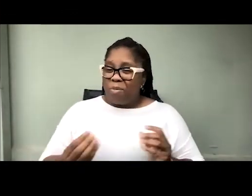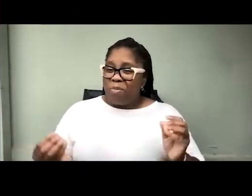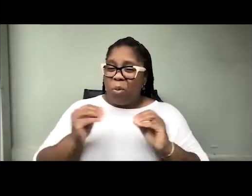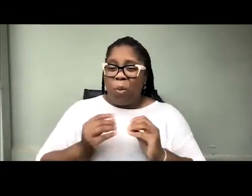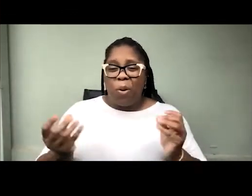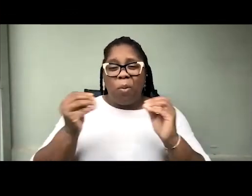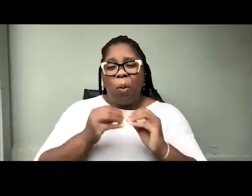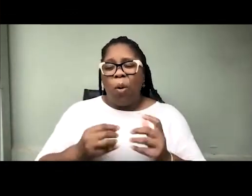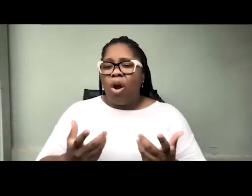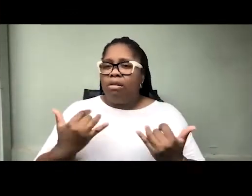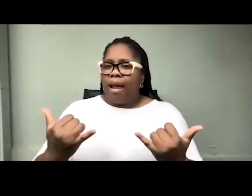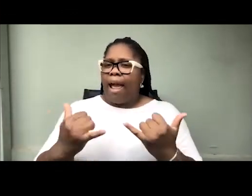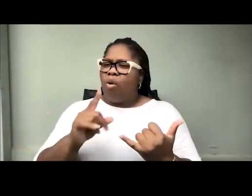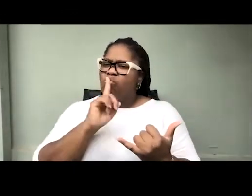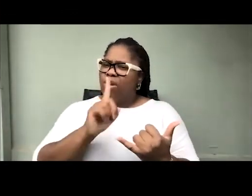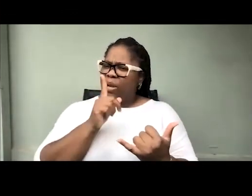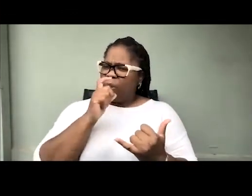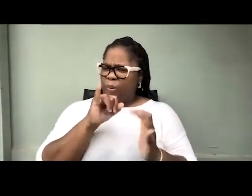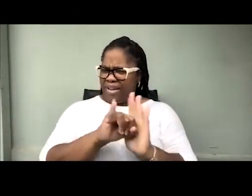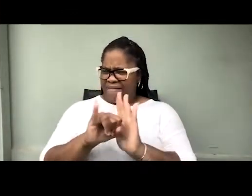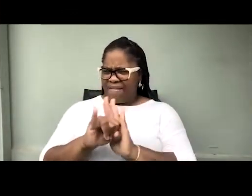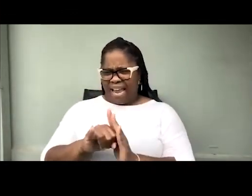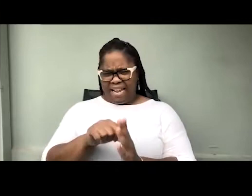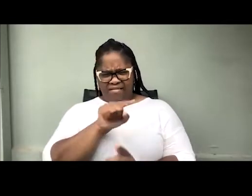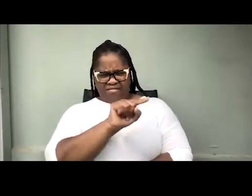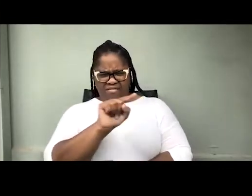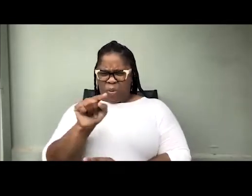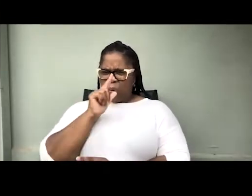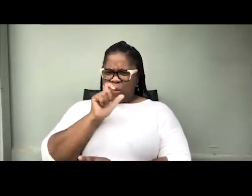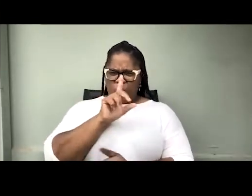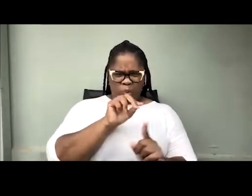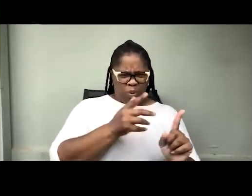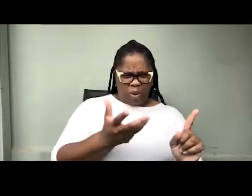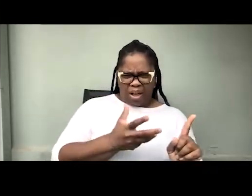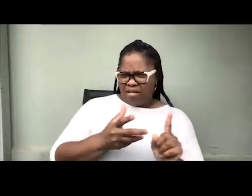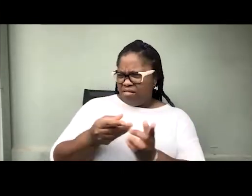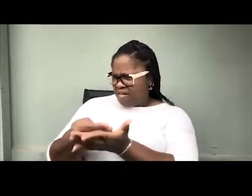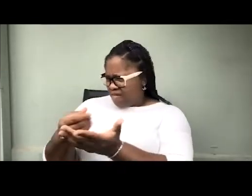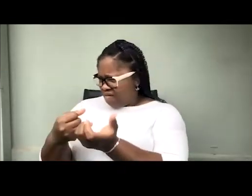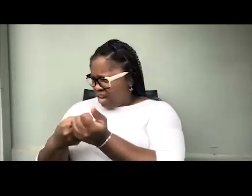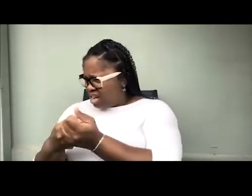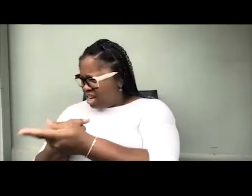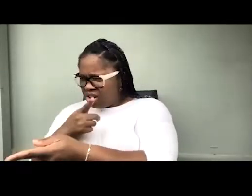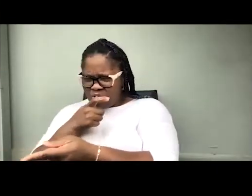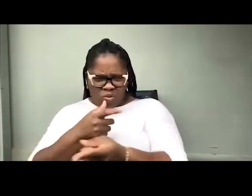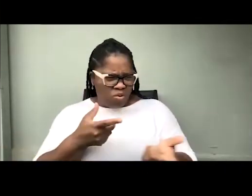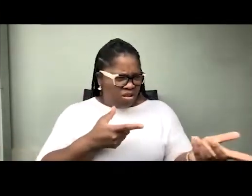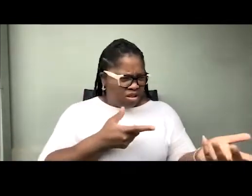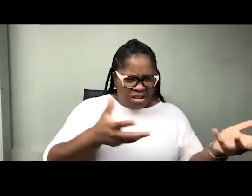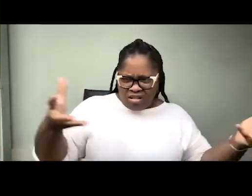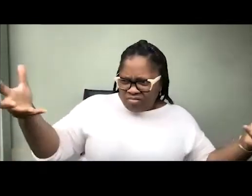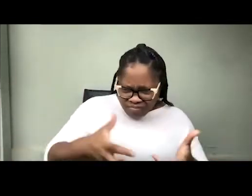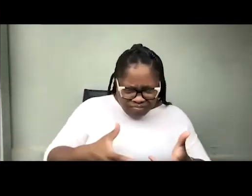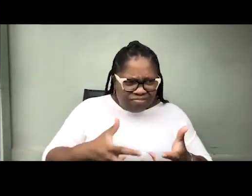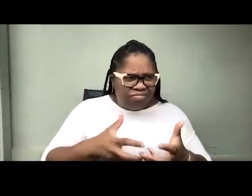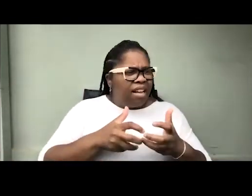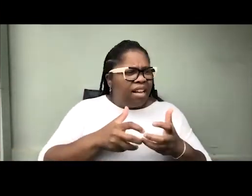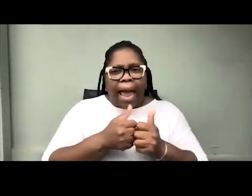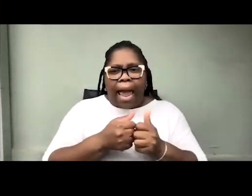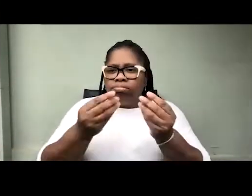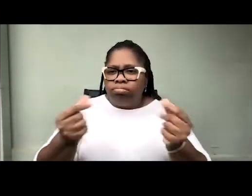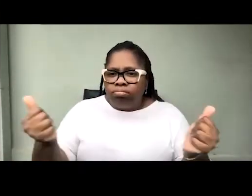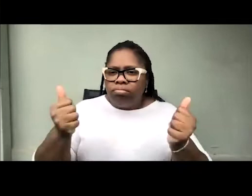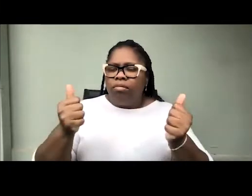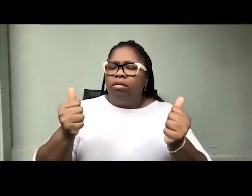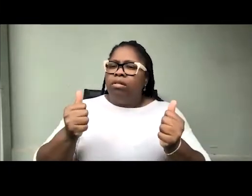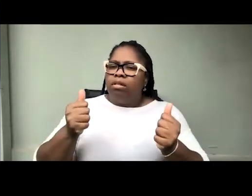really identifying who is doing what, who has what funding, how can we actually come together and collectively address social issues rather